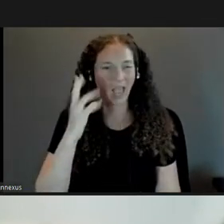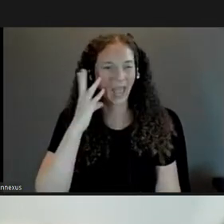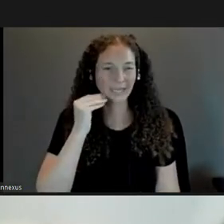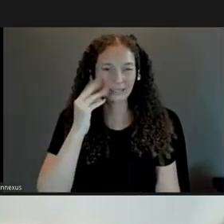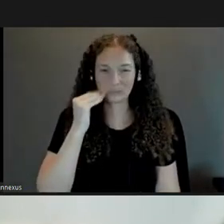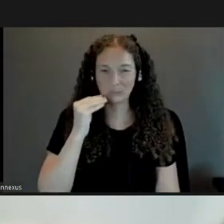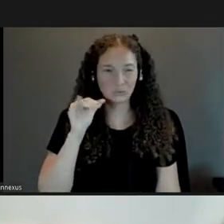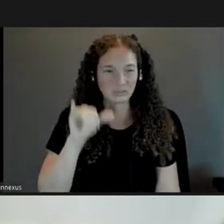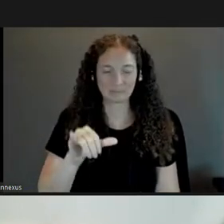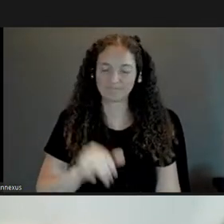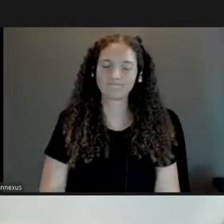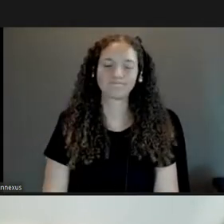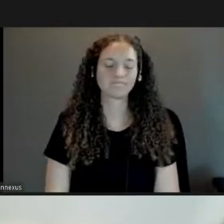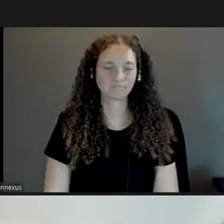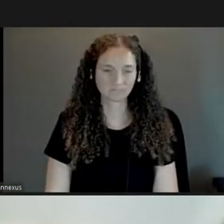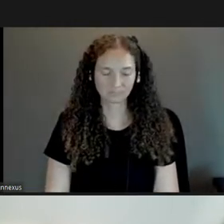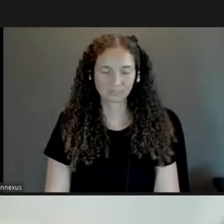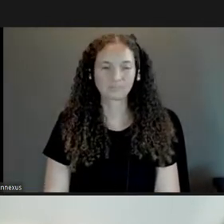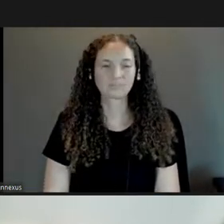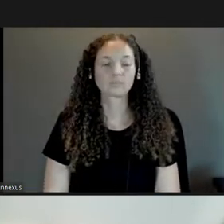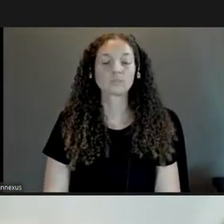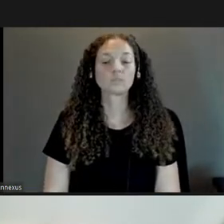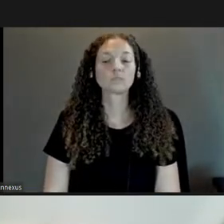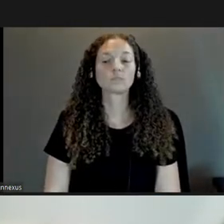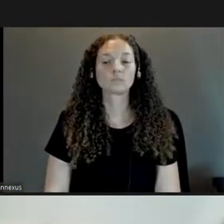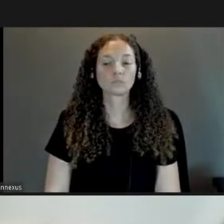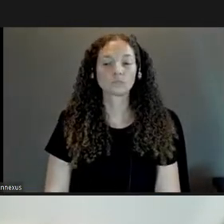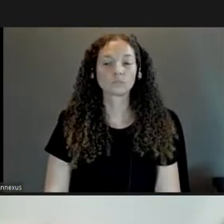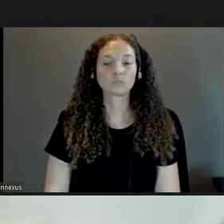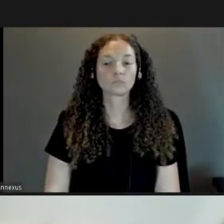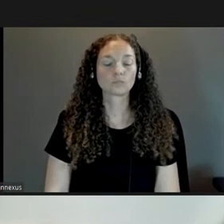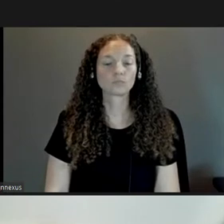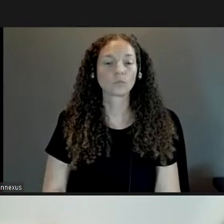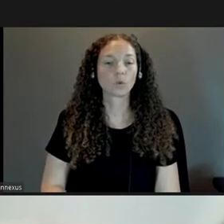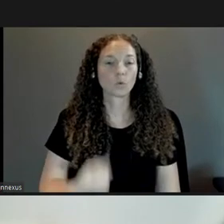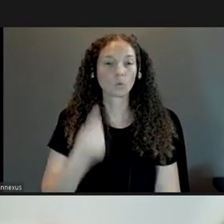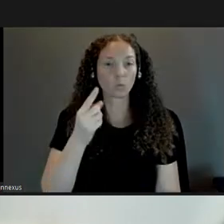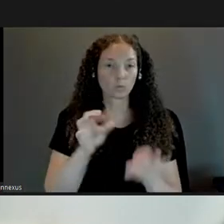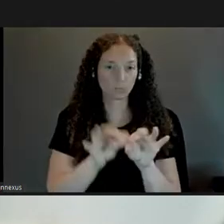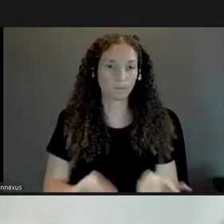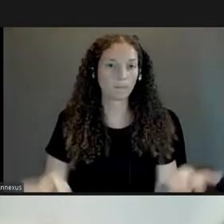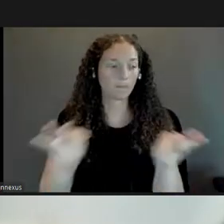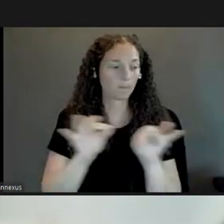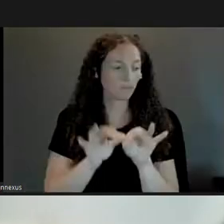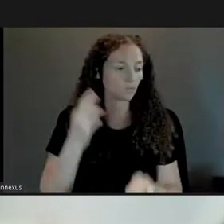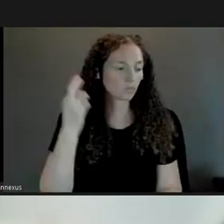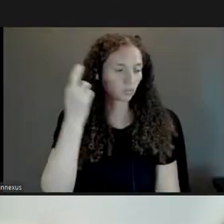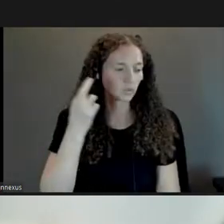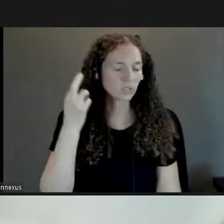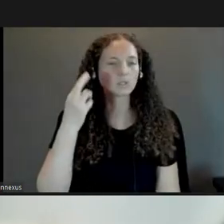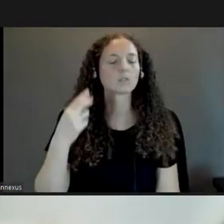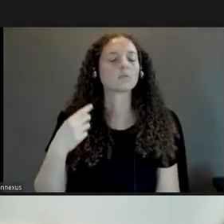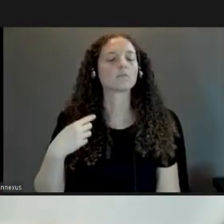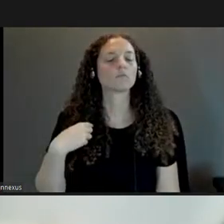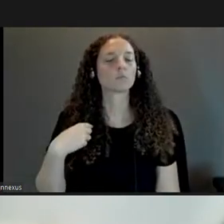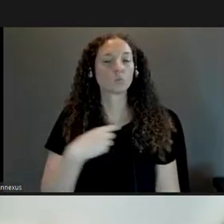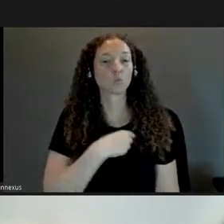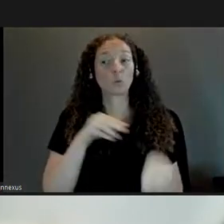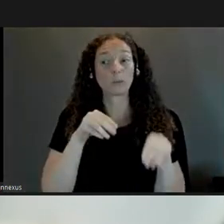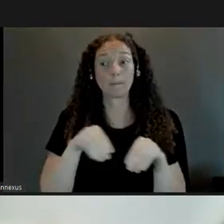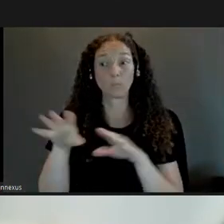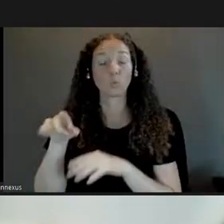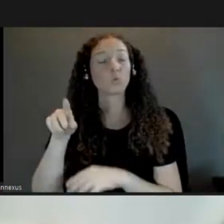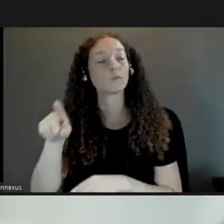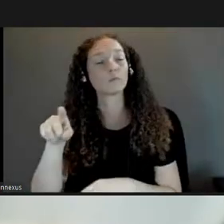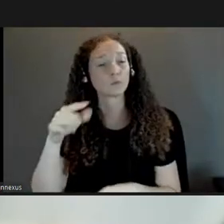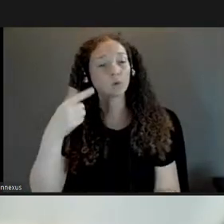of commute. One of the main reasons that we had actually moved to Great Neck was because we were so in love with the